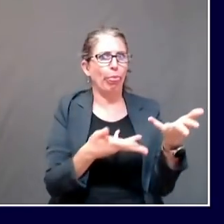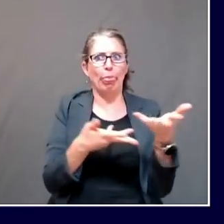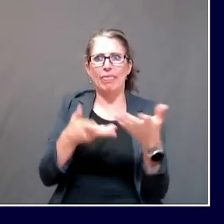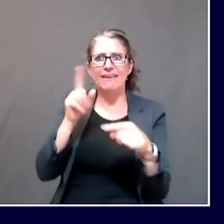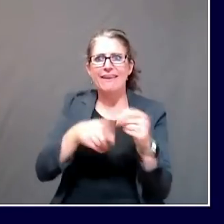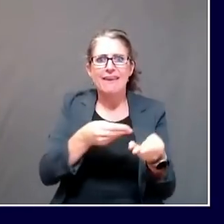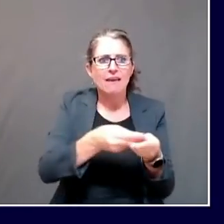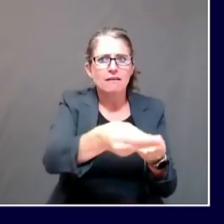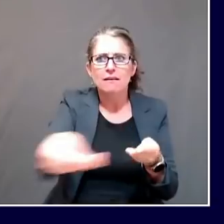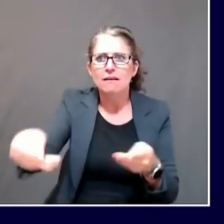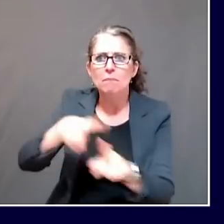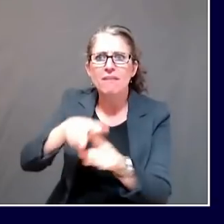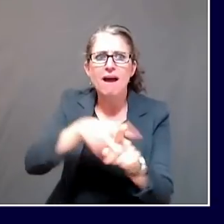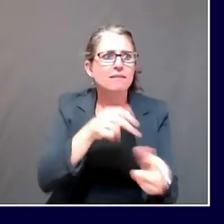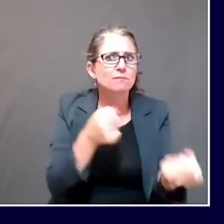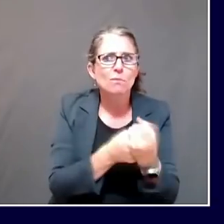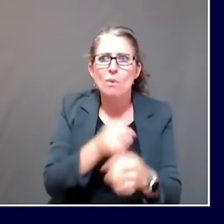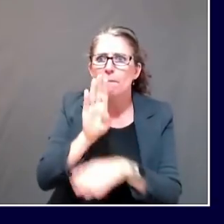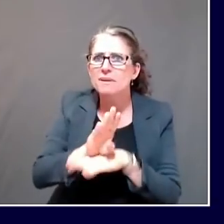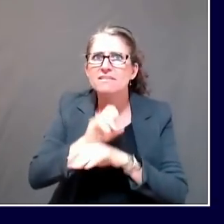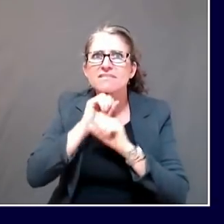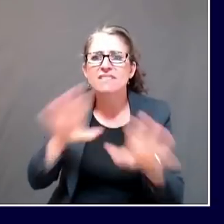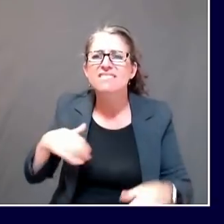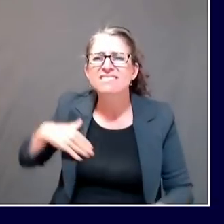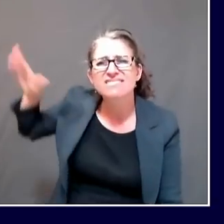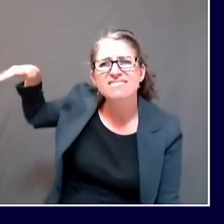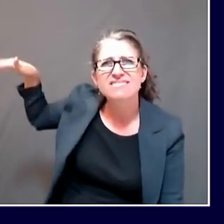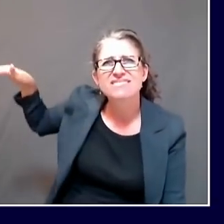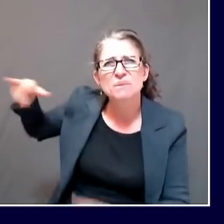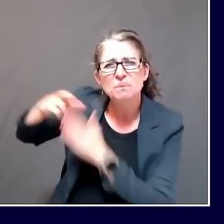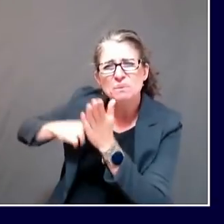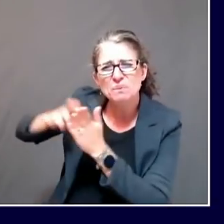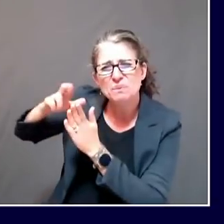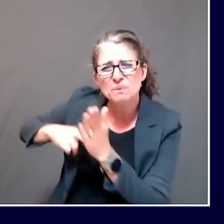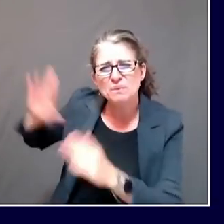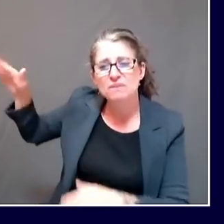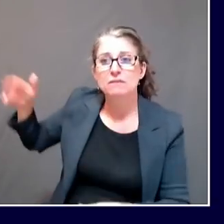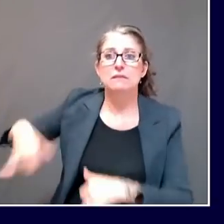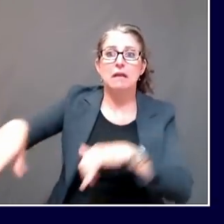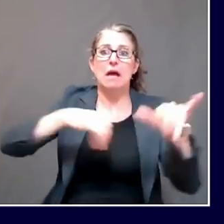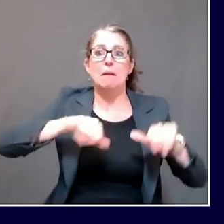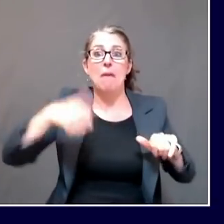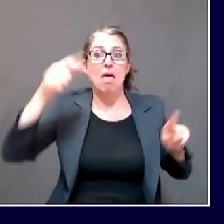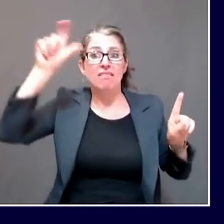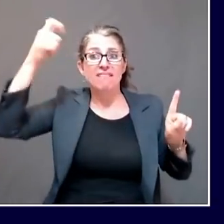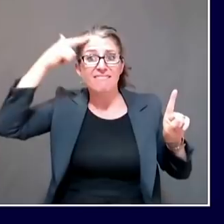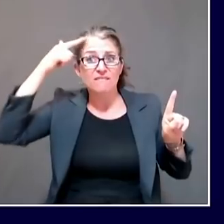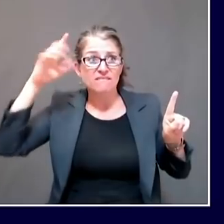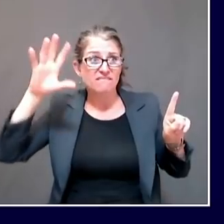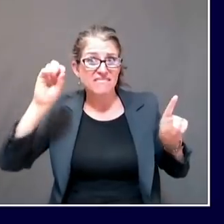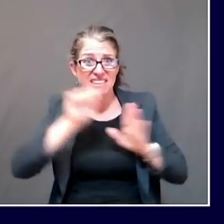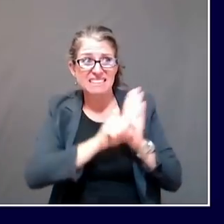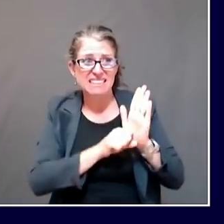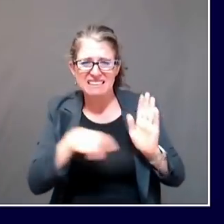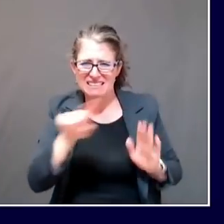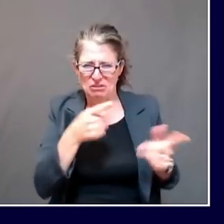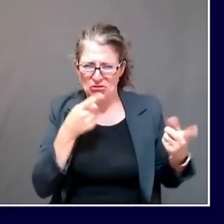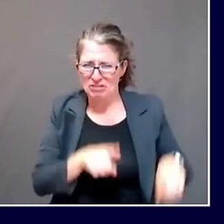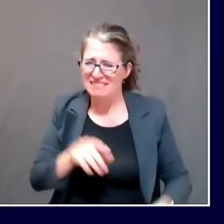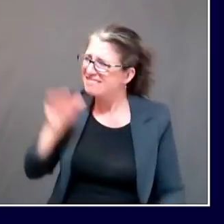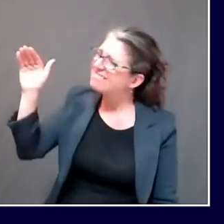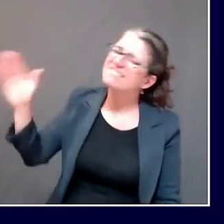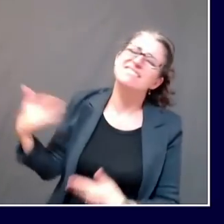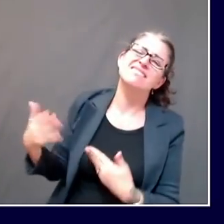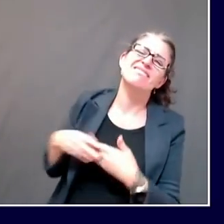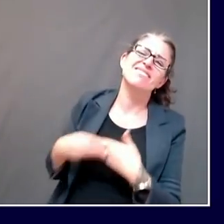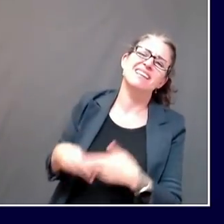basic bankruptcies that some states are looking at. Our state is fortunate not to be in that position, but all states are looking at